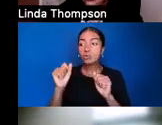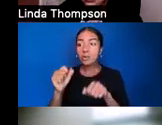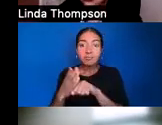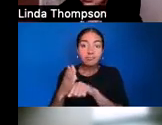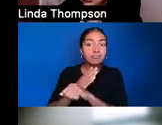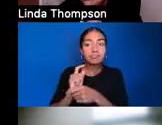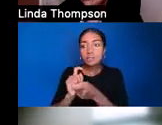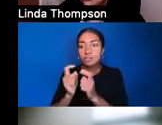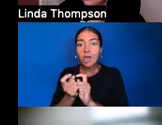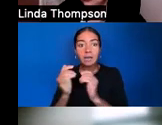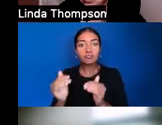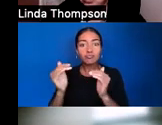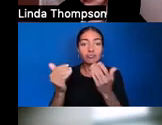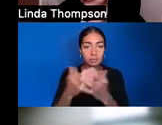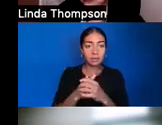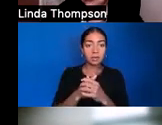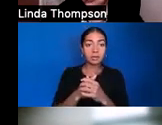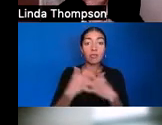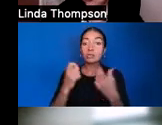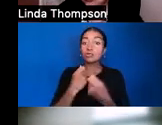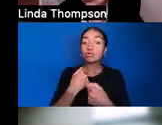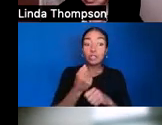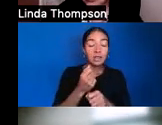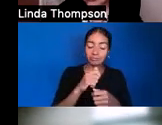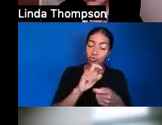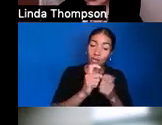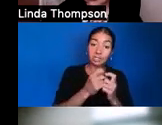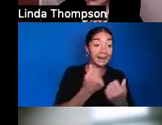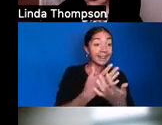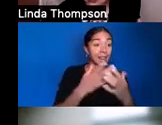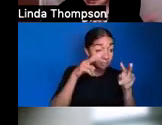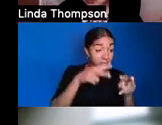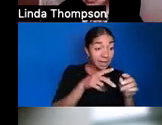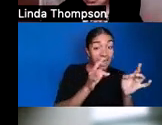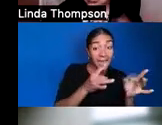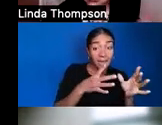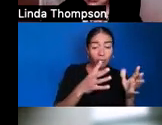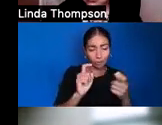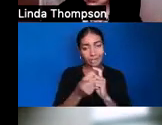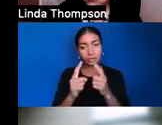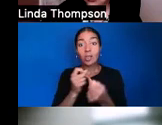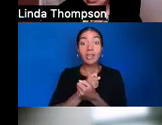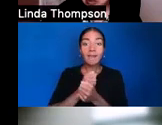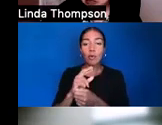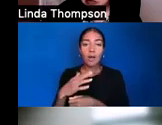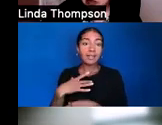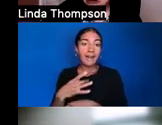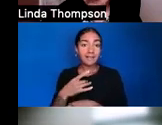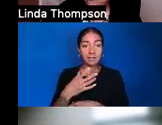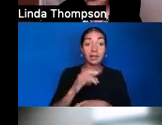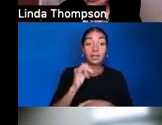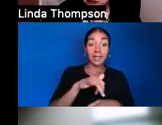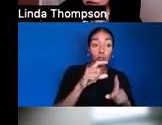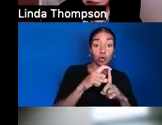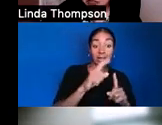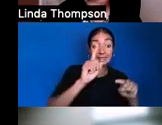want to change anything to do with hate to love or like. I want to change and get the word can't out of